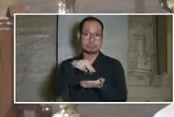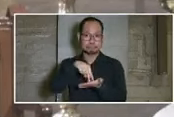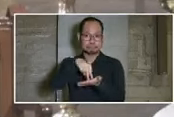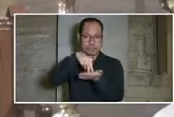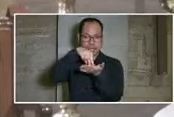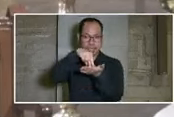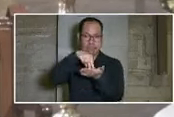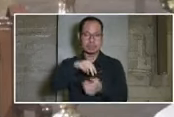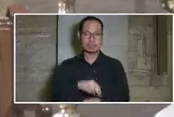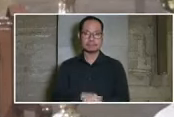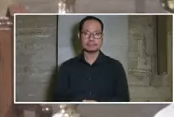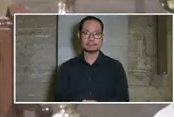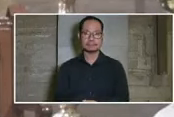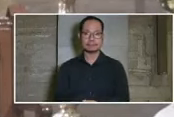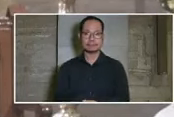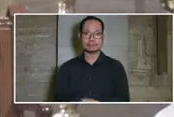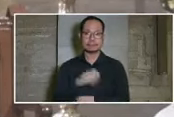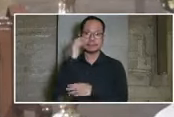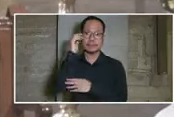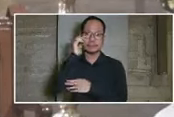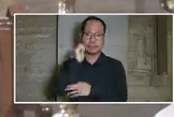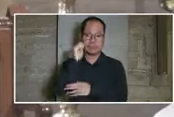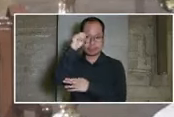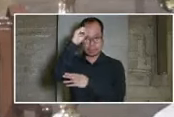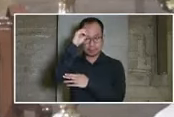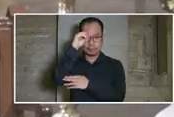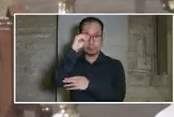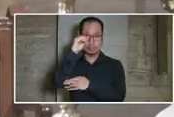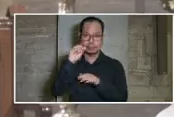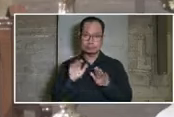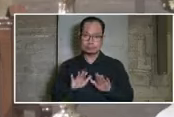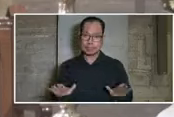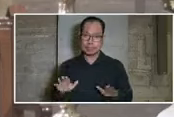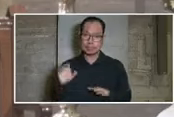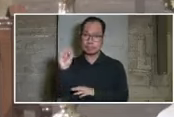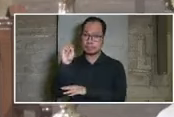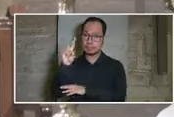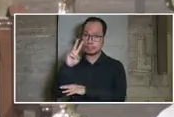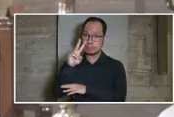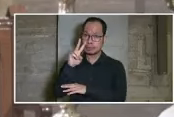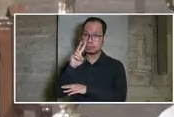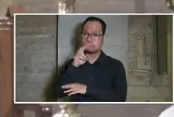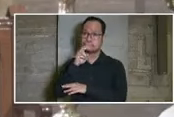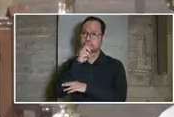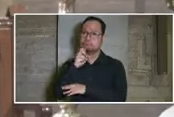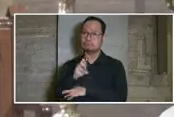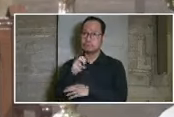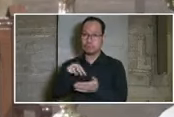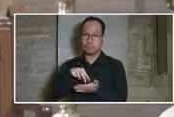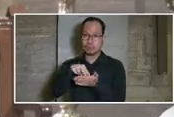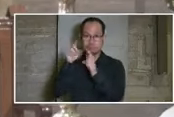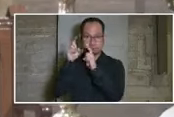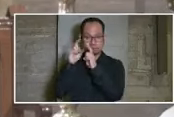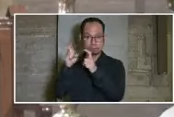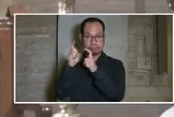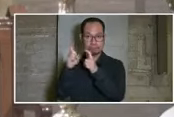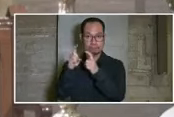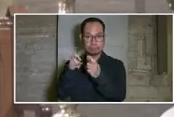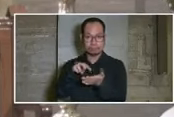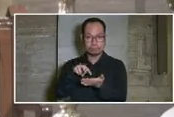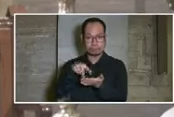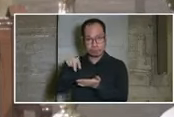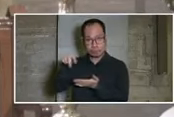arise." The girl, a child of 12, arose immediately and